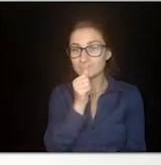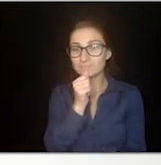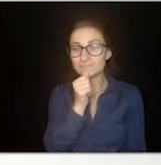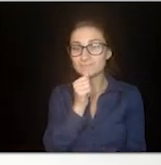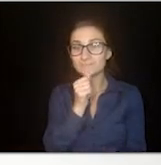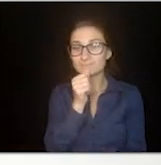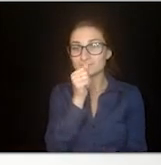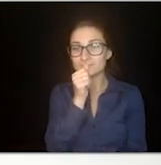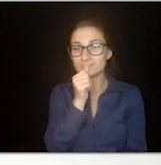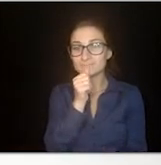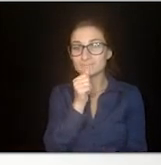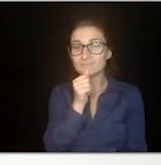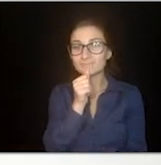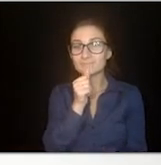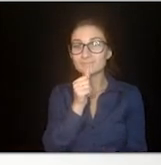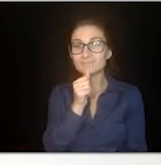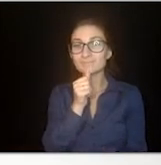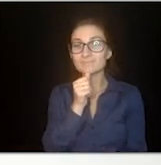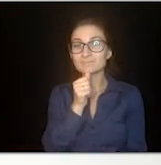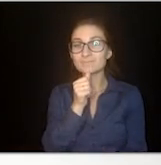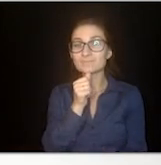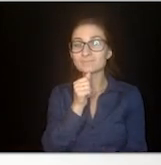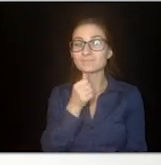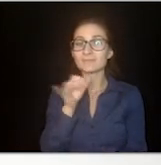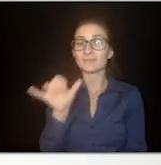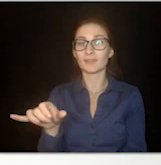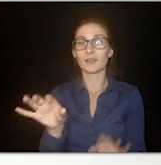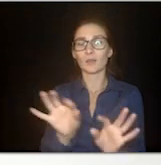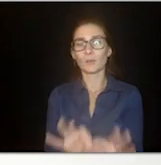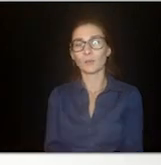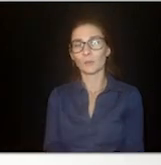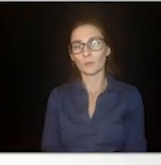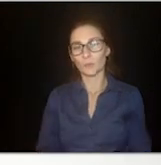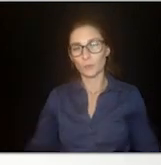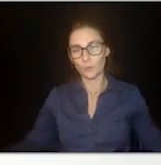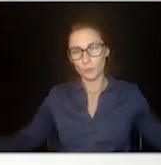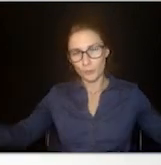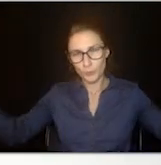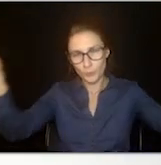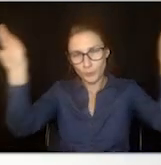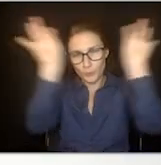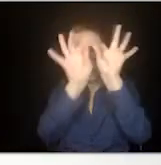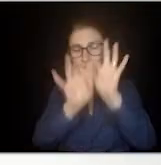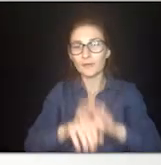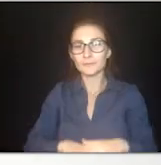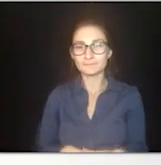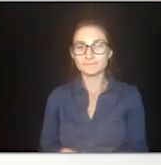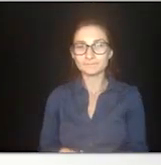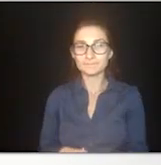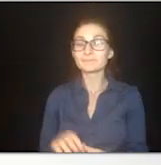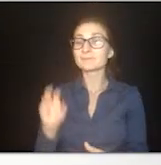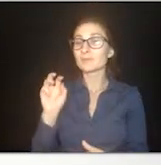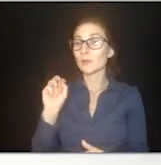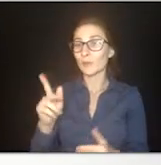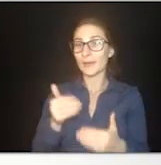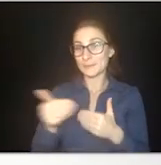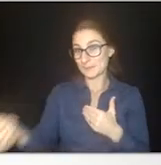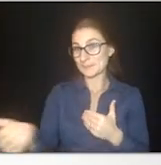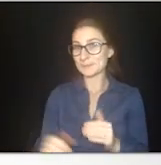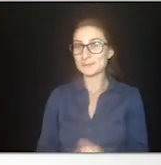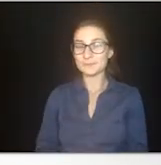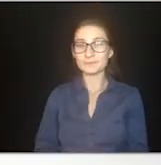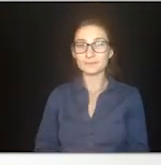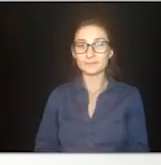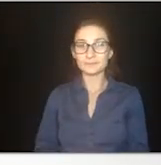to process that Cause and effect. is so, so, so important. So, okay,